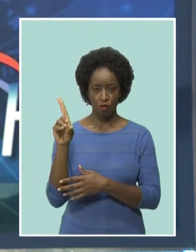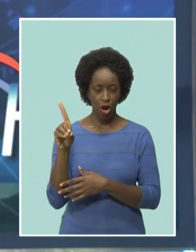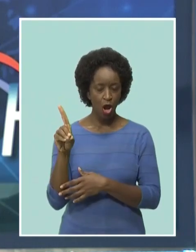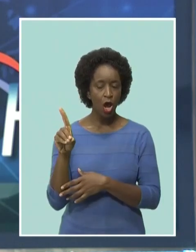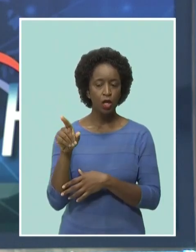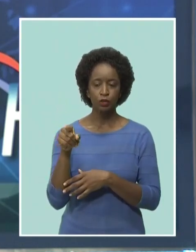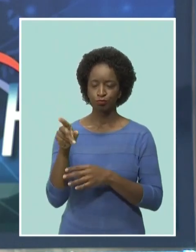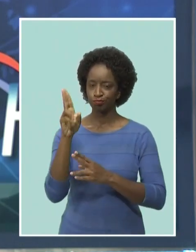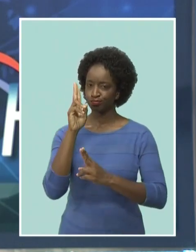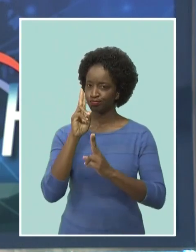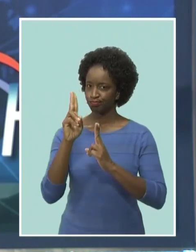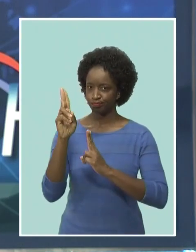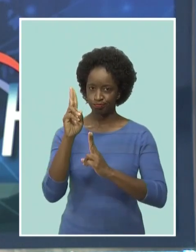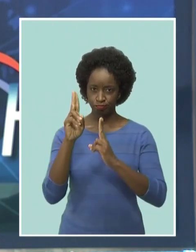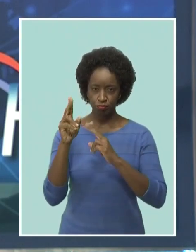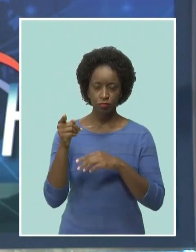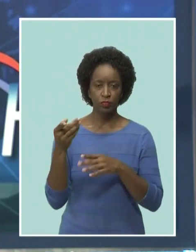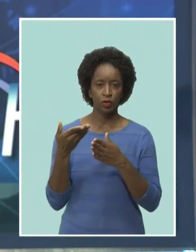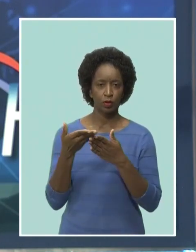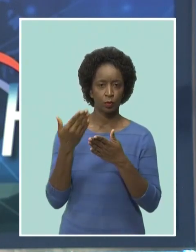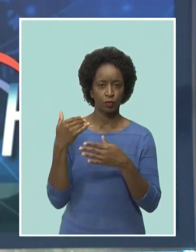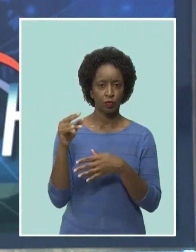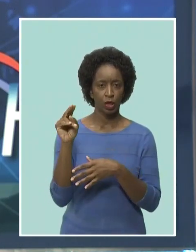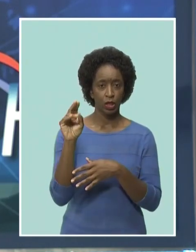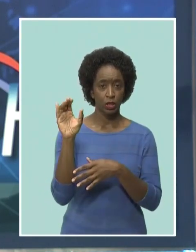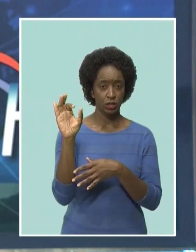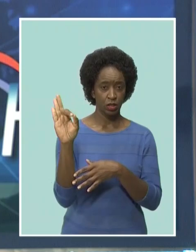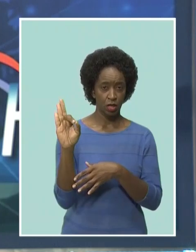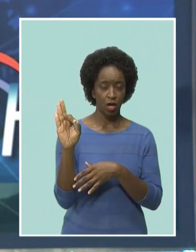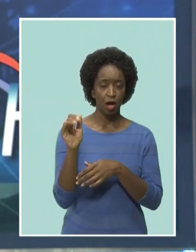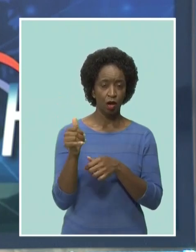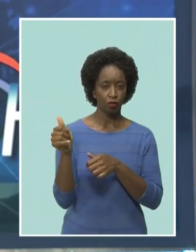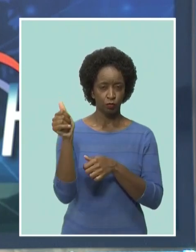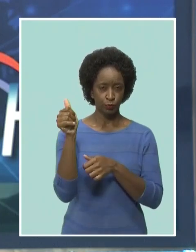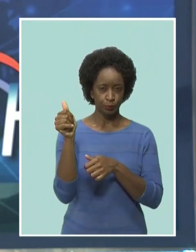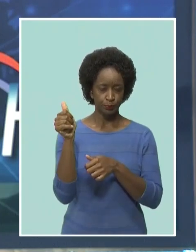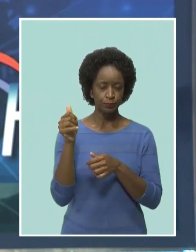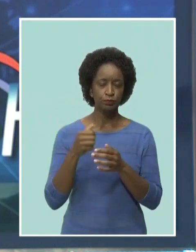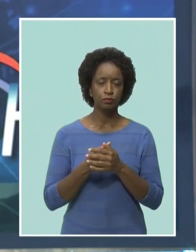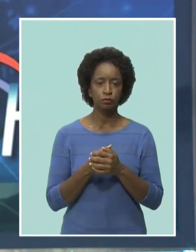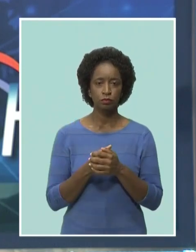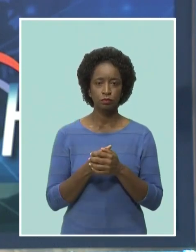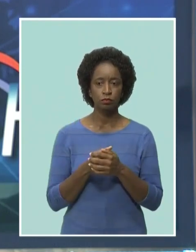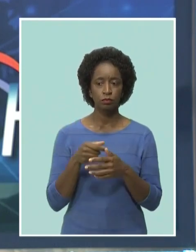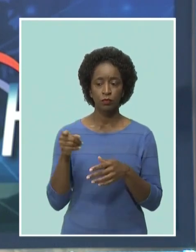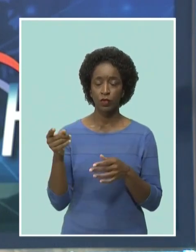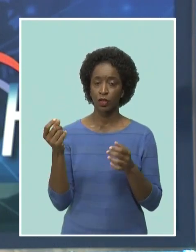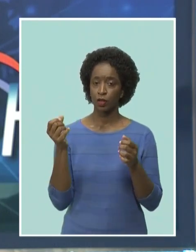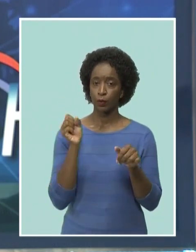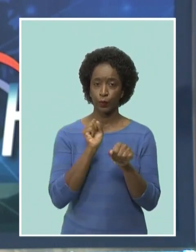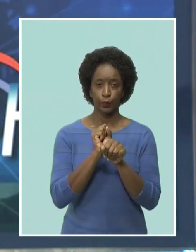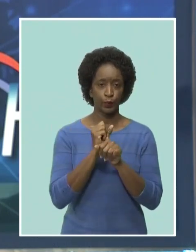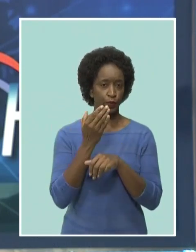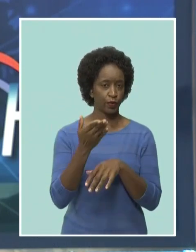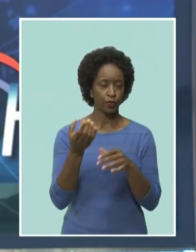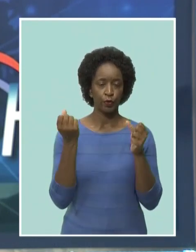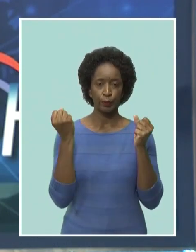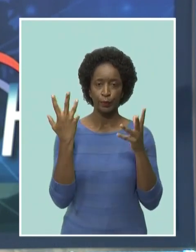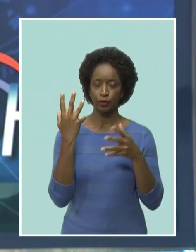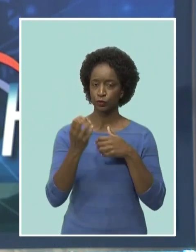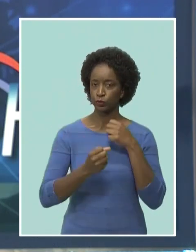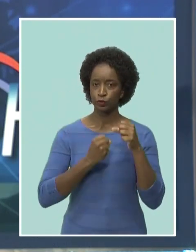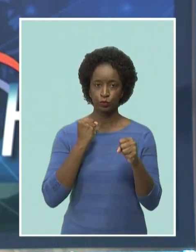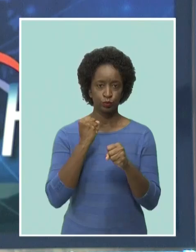to the late former chairman of the National Cultural Foundation. Ms. Motley notes Mr. Walren gave many years of faithful, dedicated service